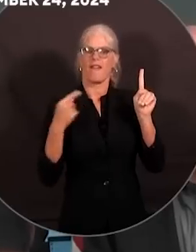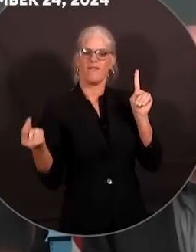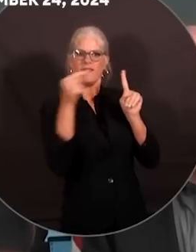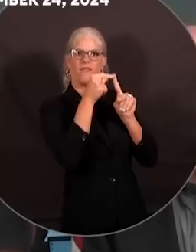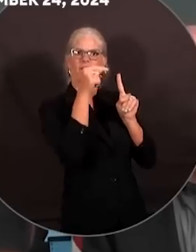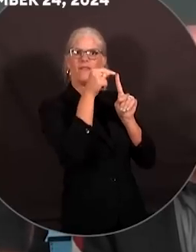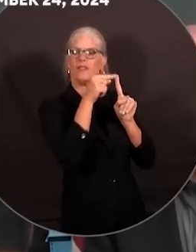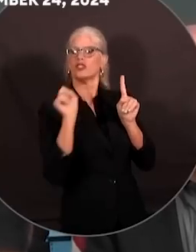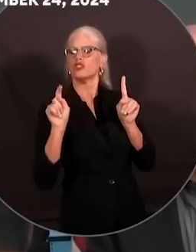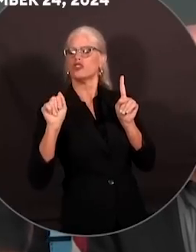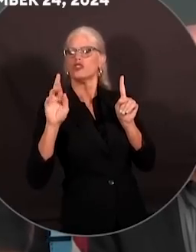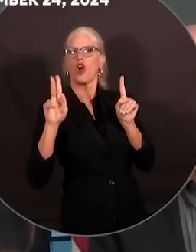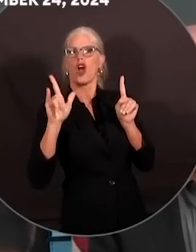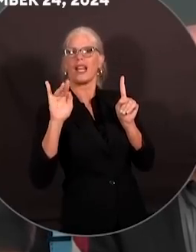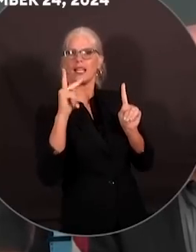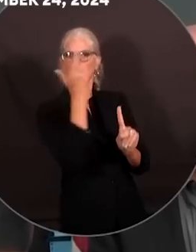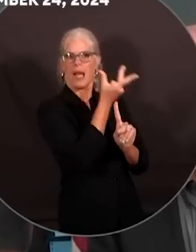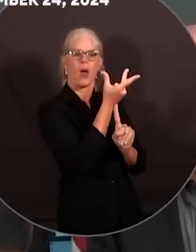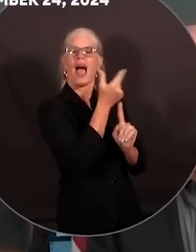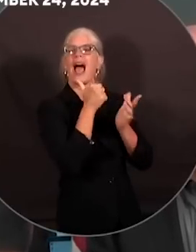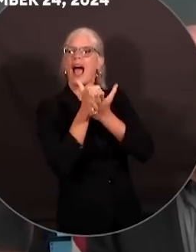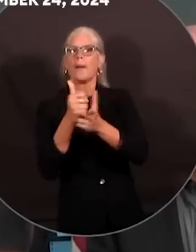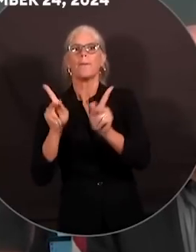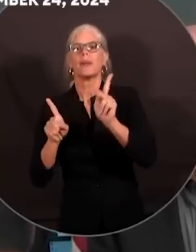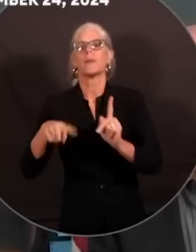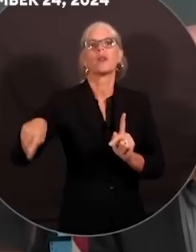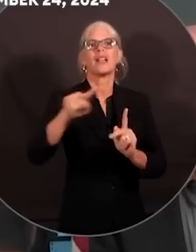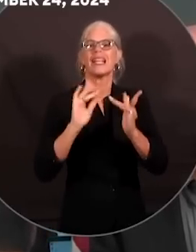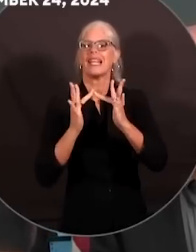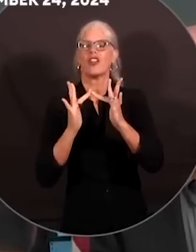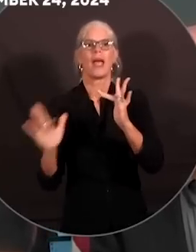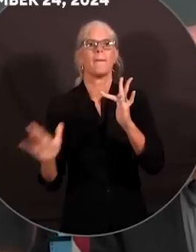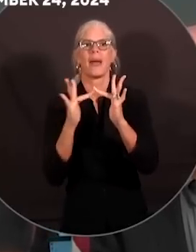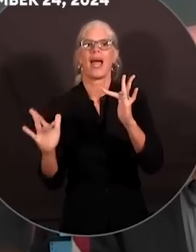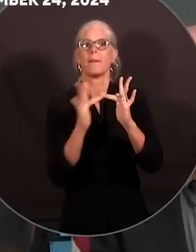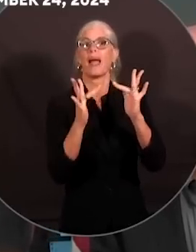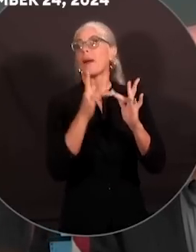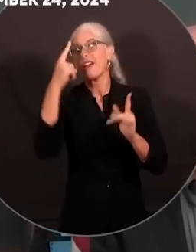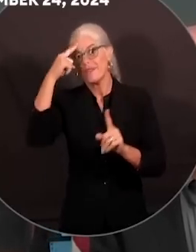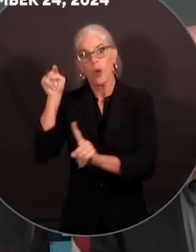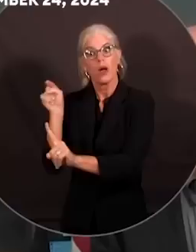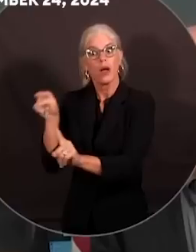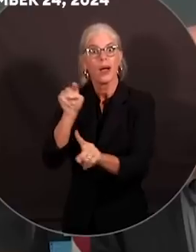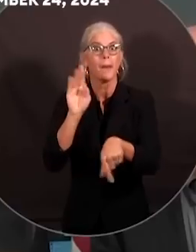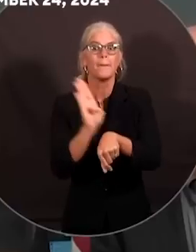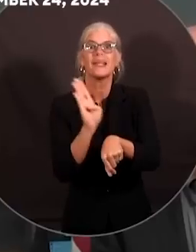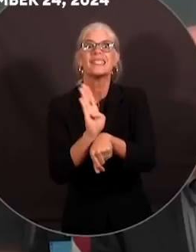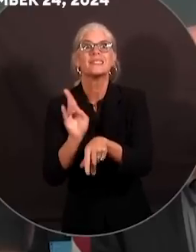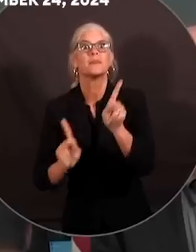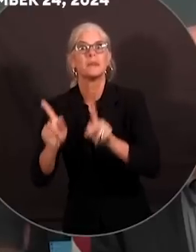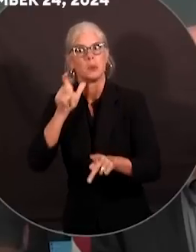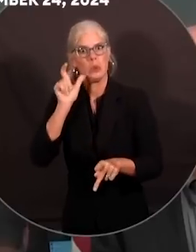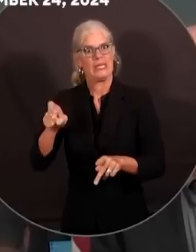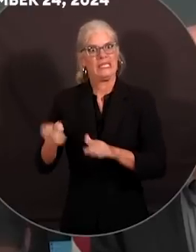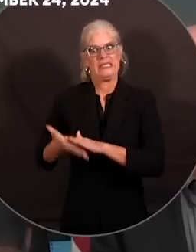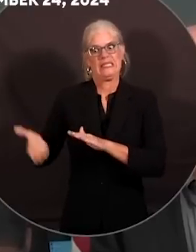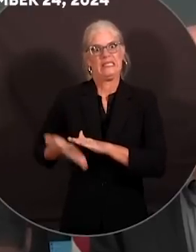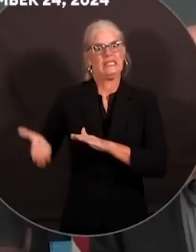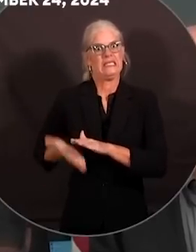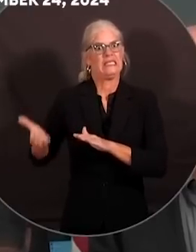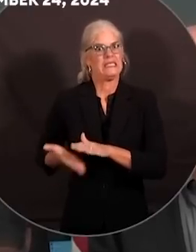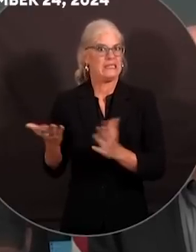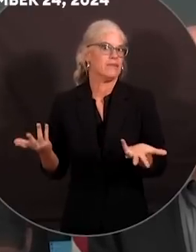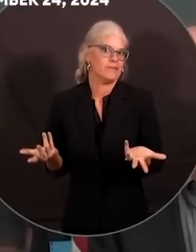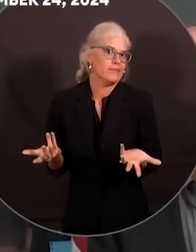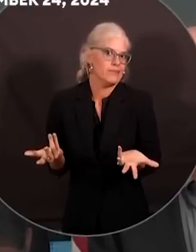people back online, particularly in businesses who are going to need that to keep the doors open.